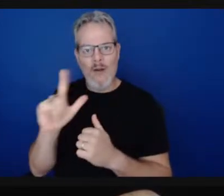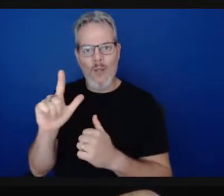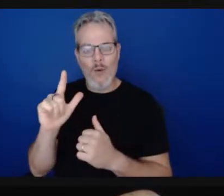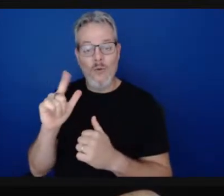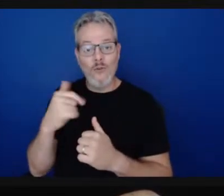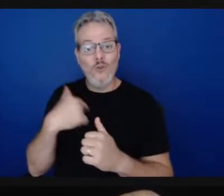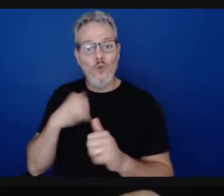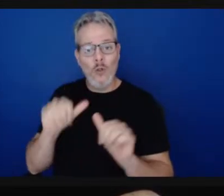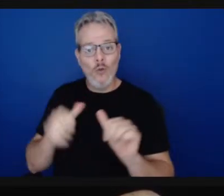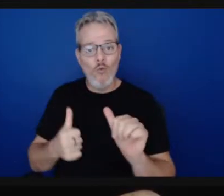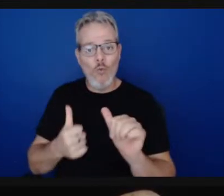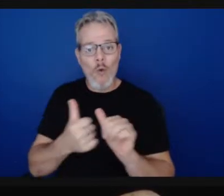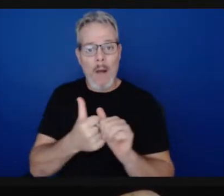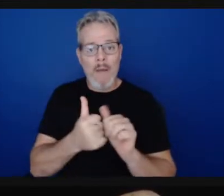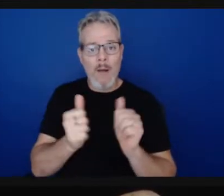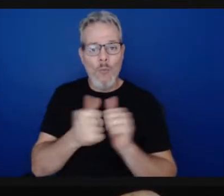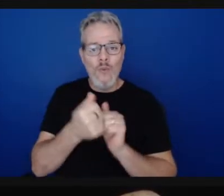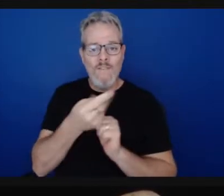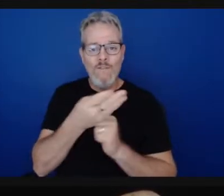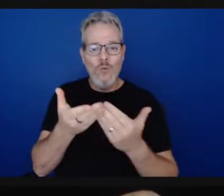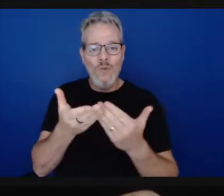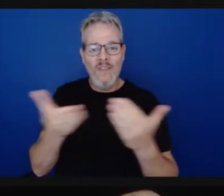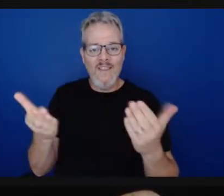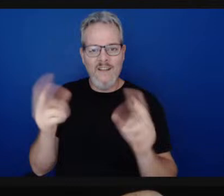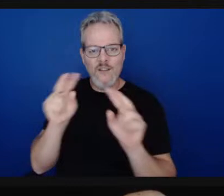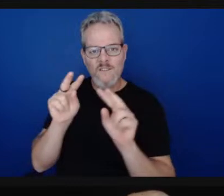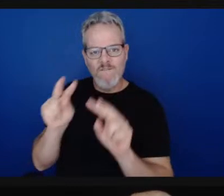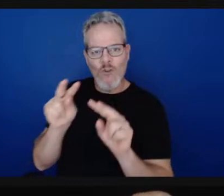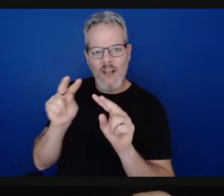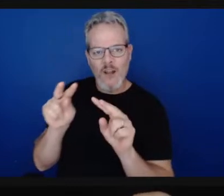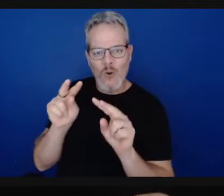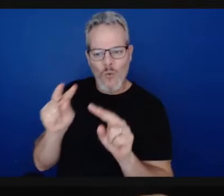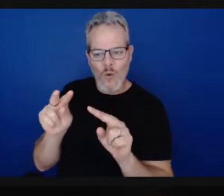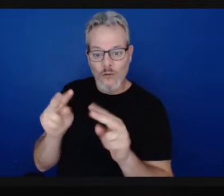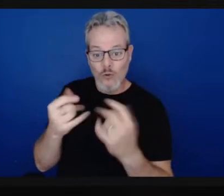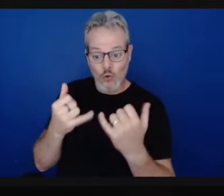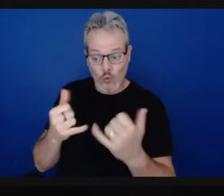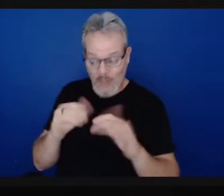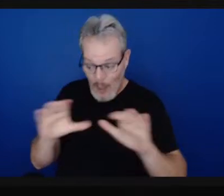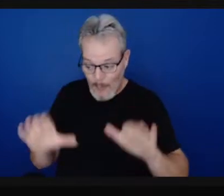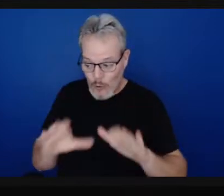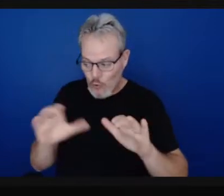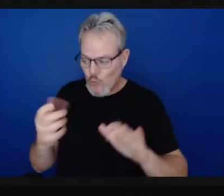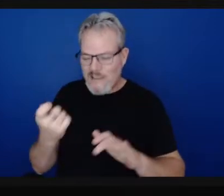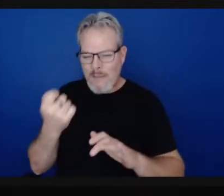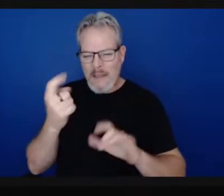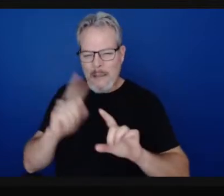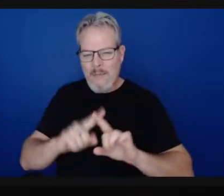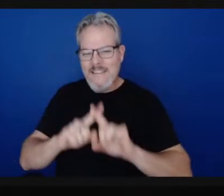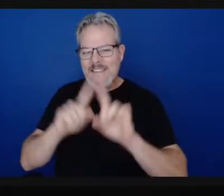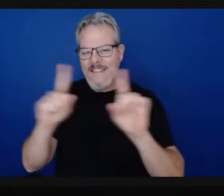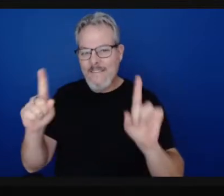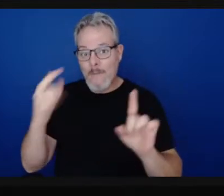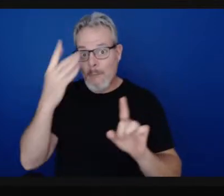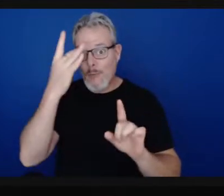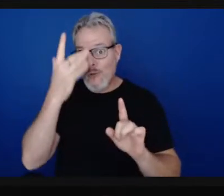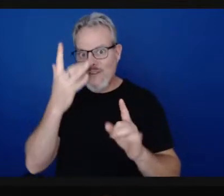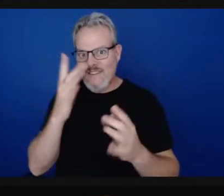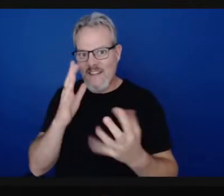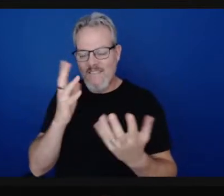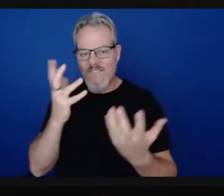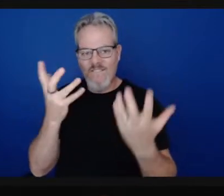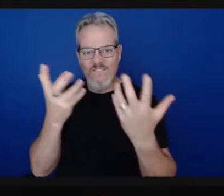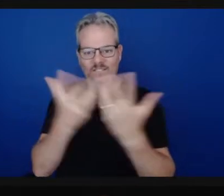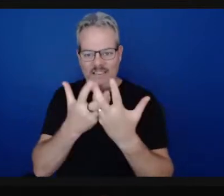final things. Volcano Watch. Today I'm going to do something a little different just because it fits in. I'm going to pull a